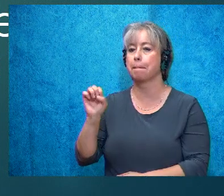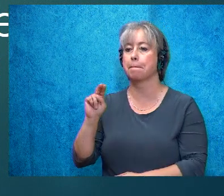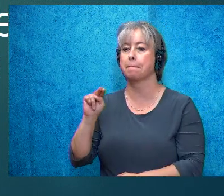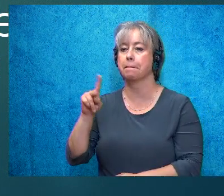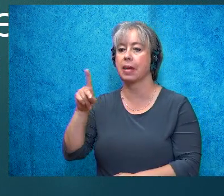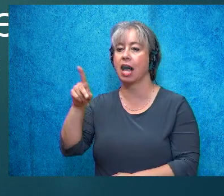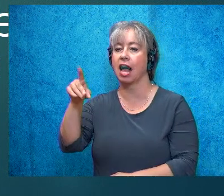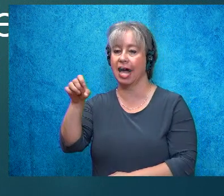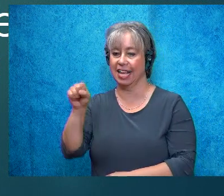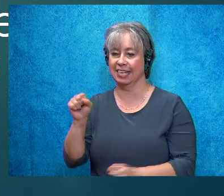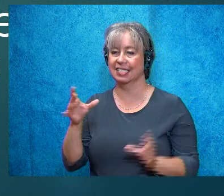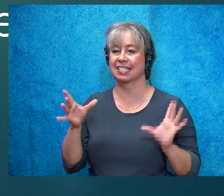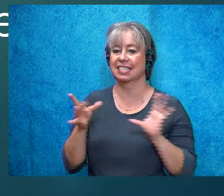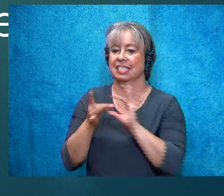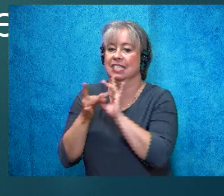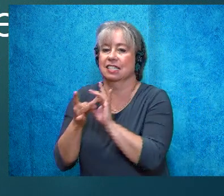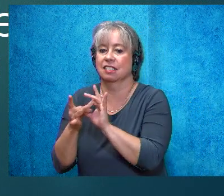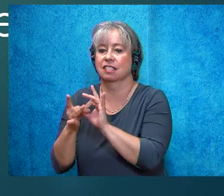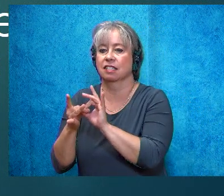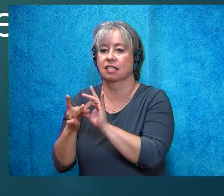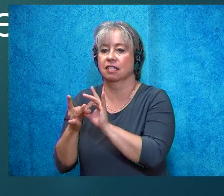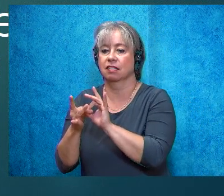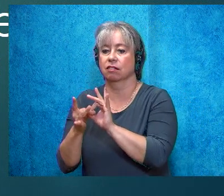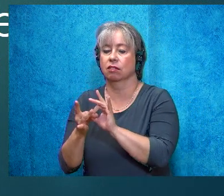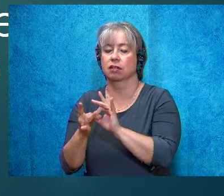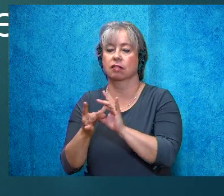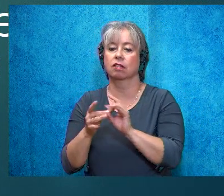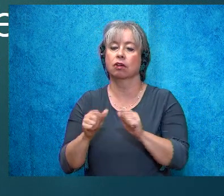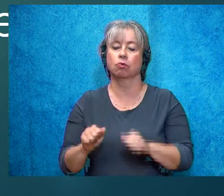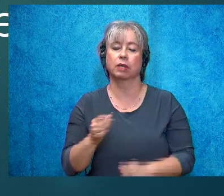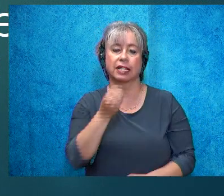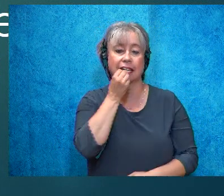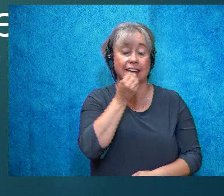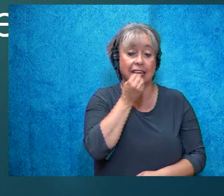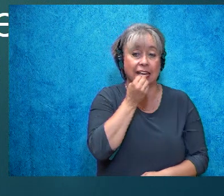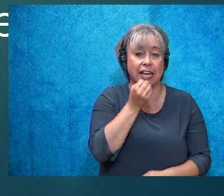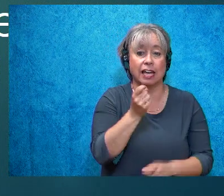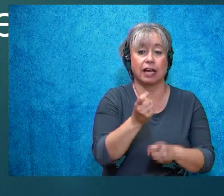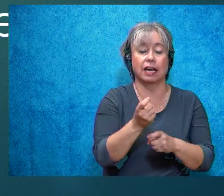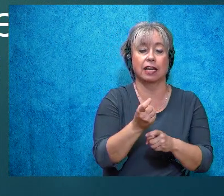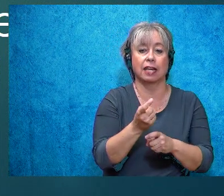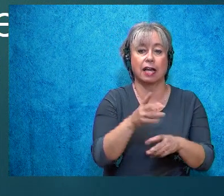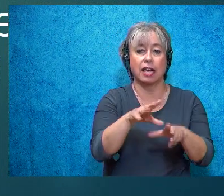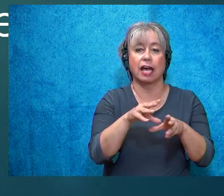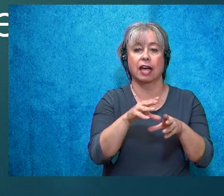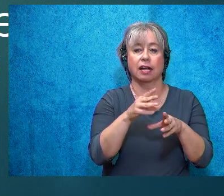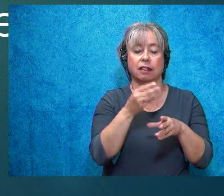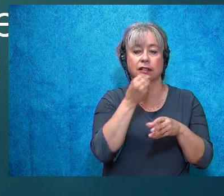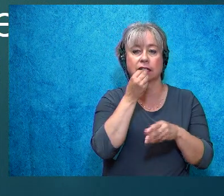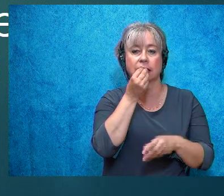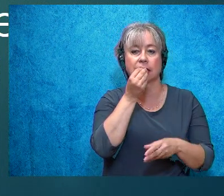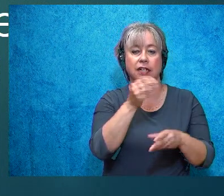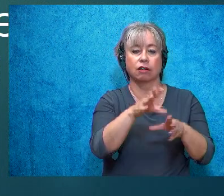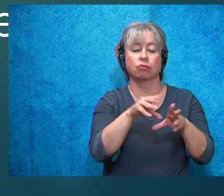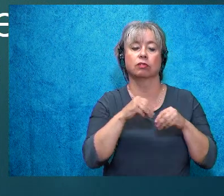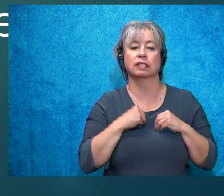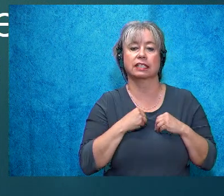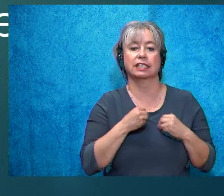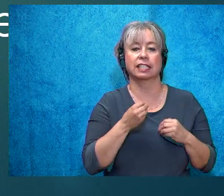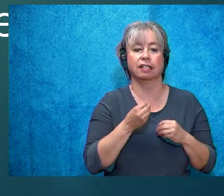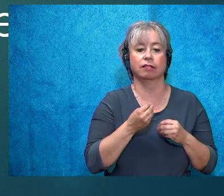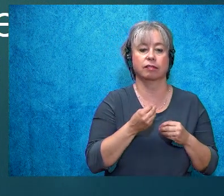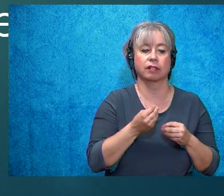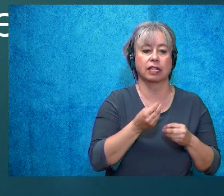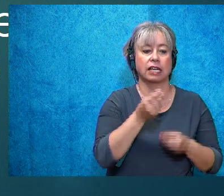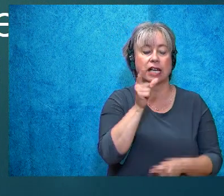what that means is we can eat and get energy out of the food we eat. We can blow up firecrackers